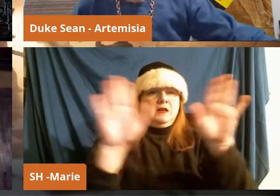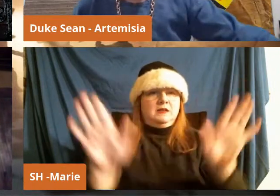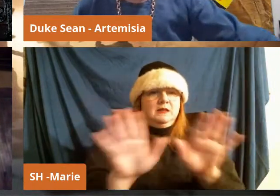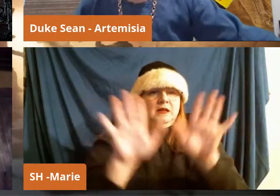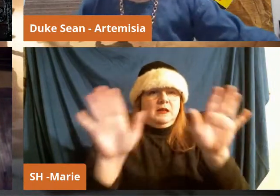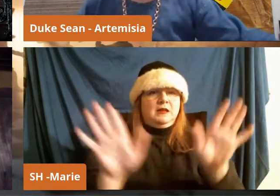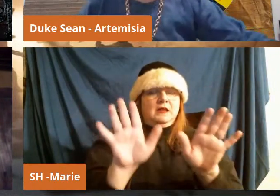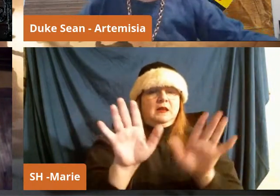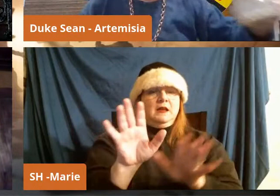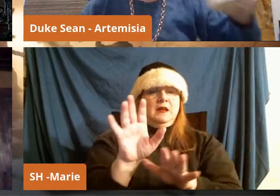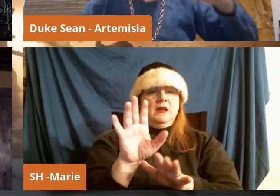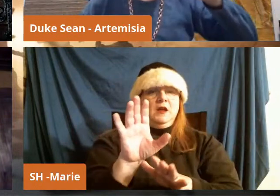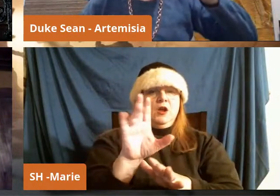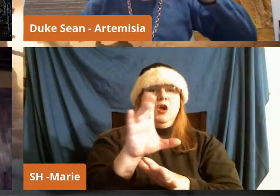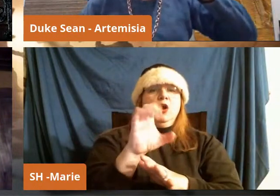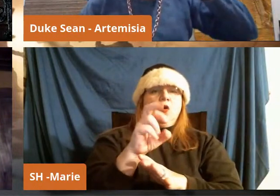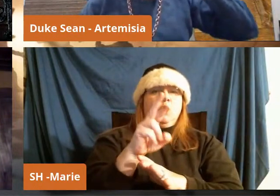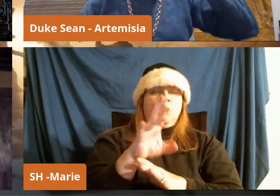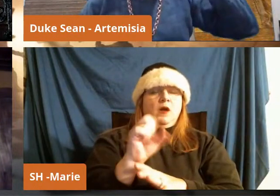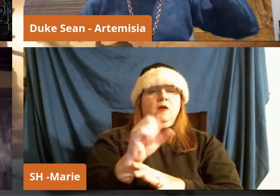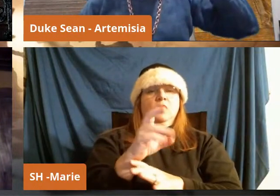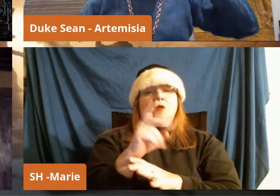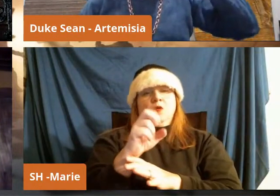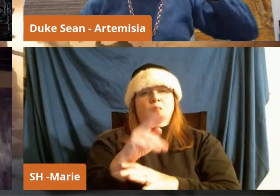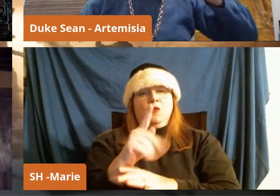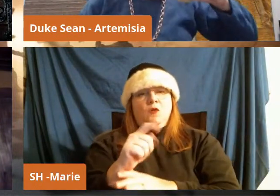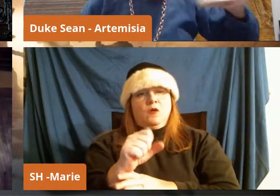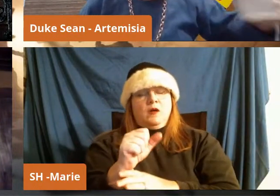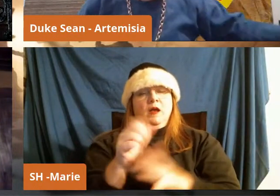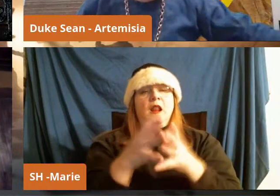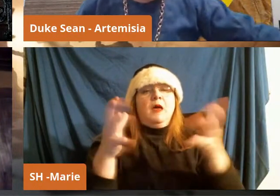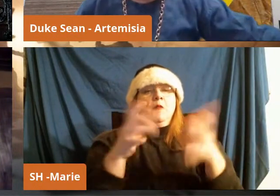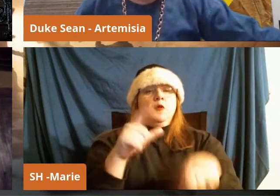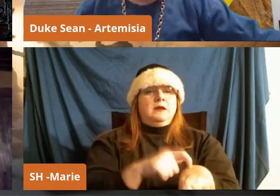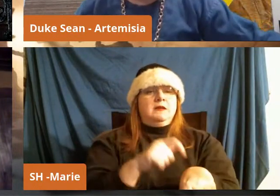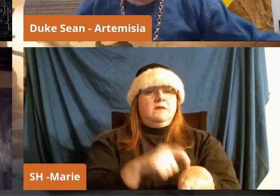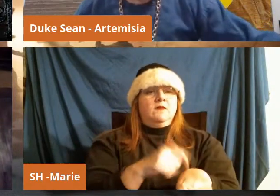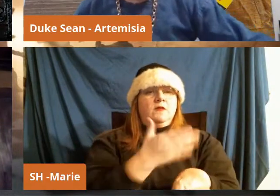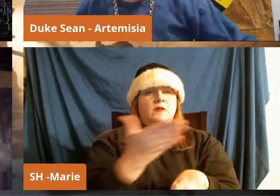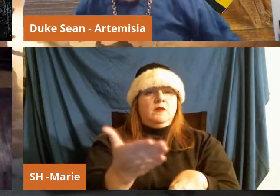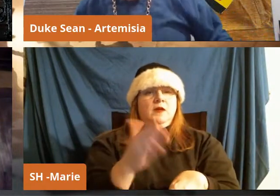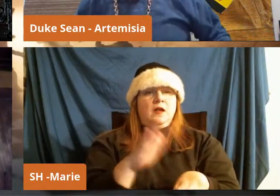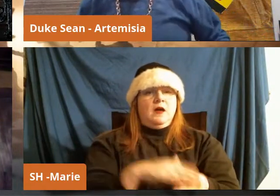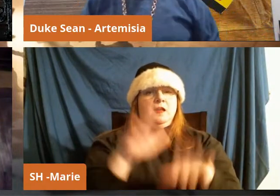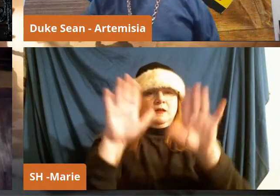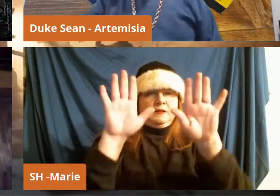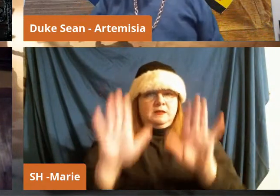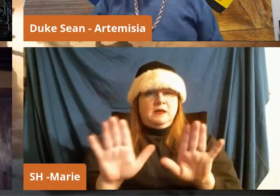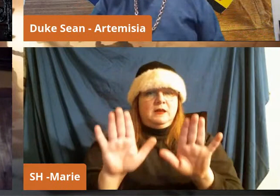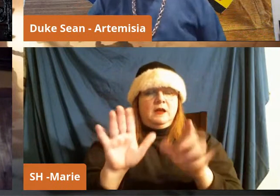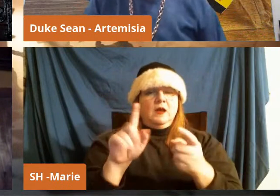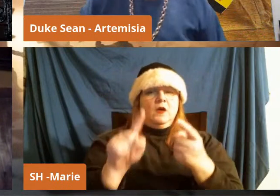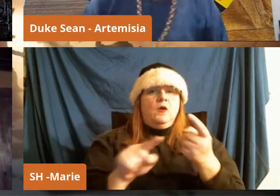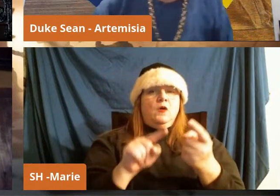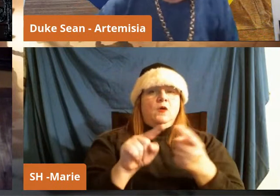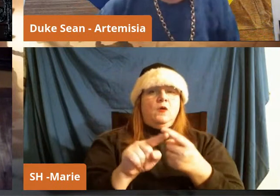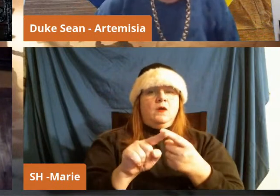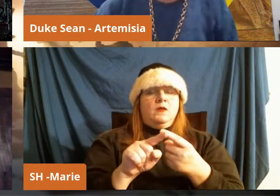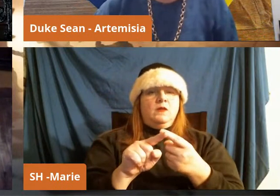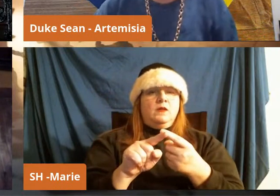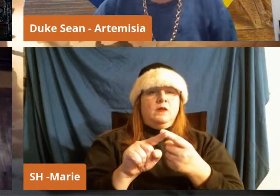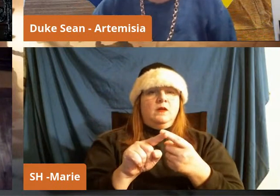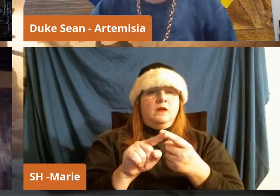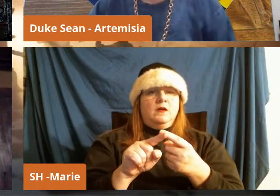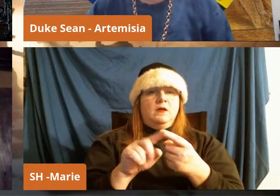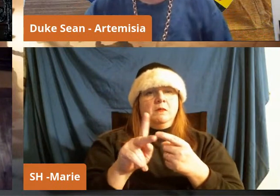crowns and coronets, but you had a lot more time for that kind of thing on Sunday when you had a mundane nylon tent